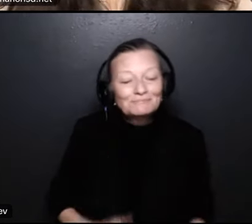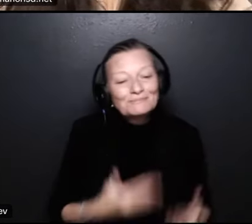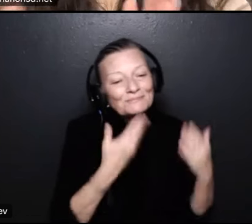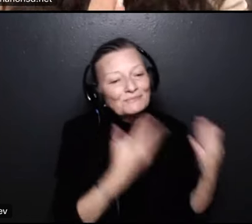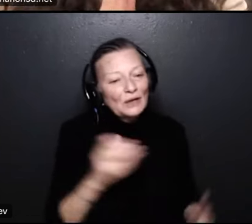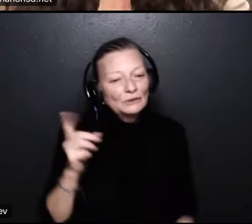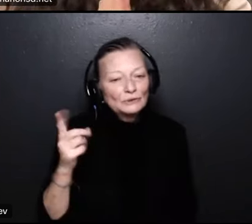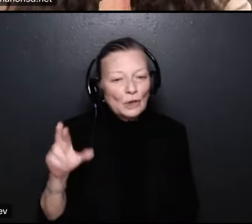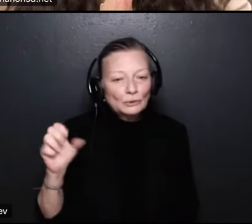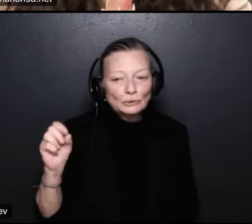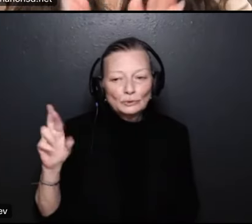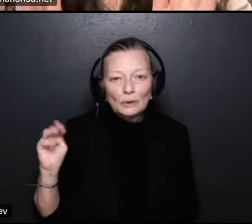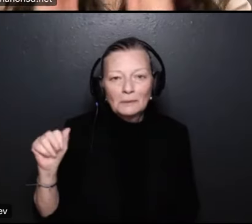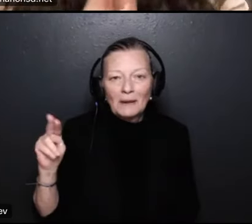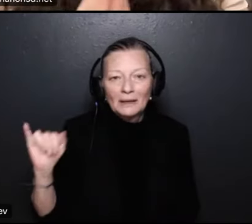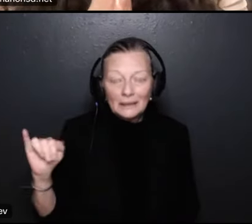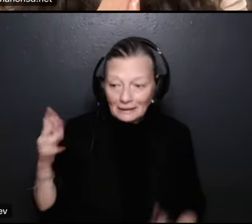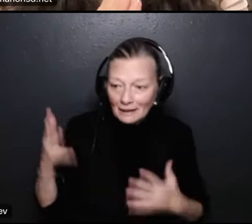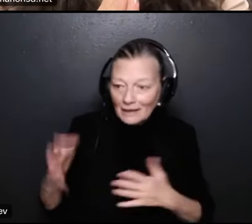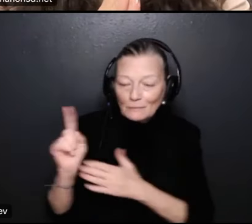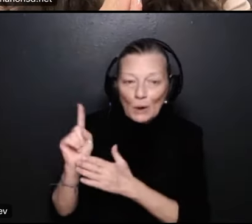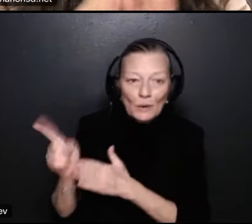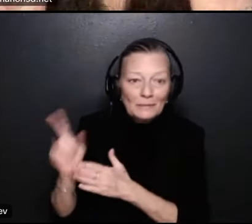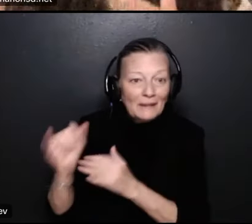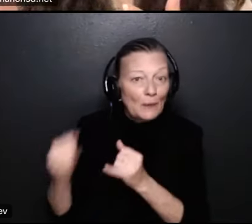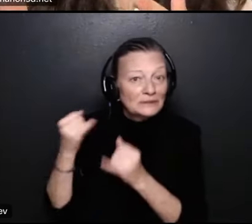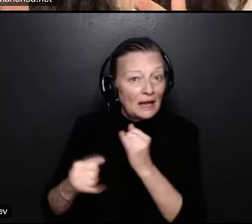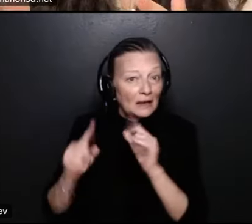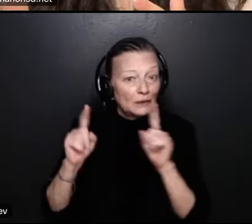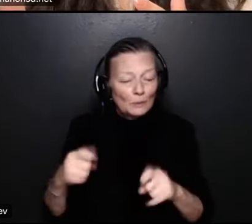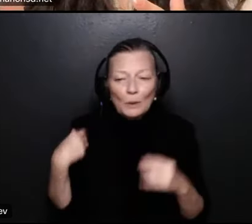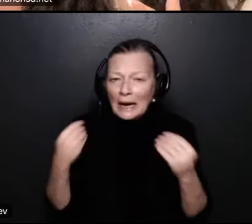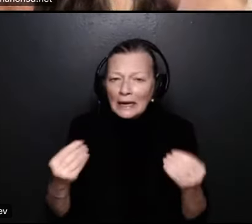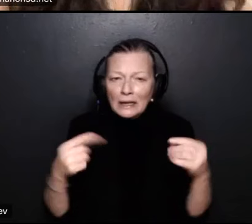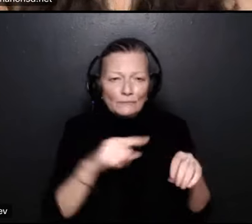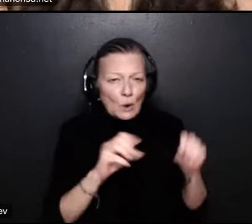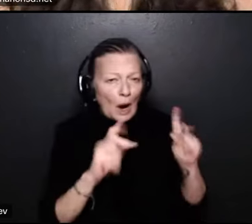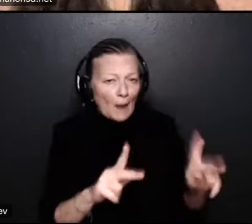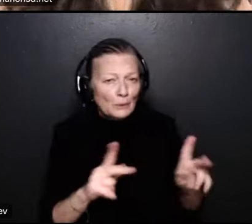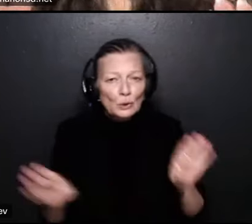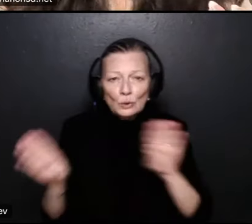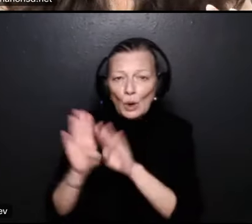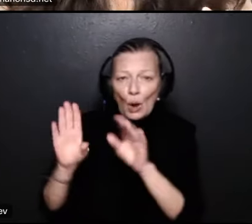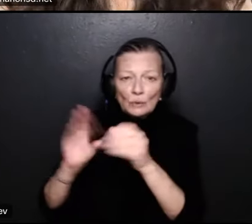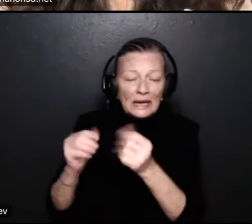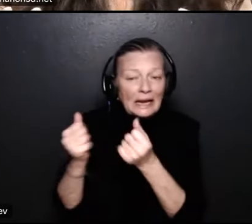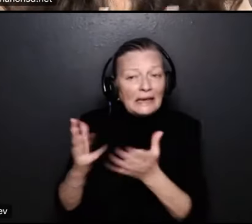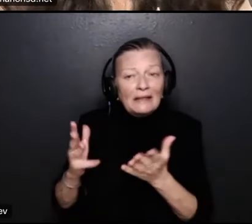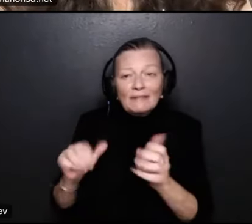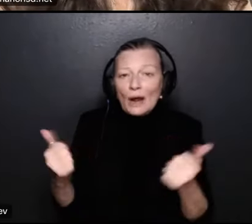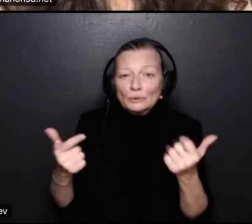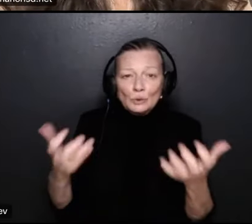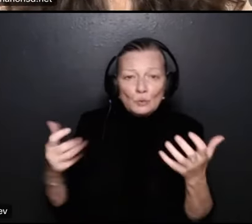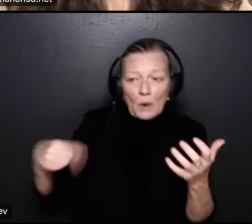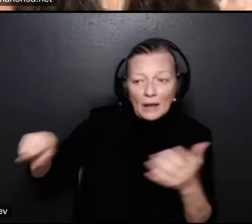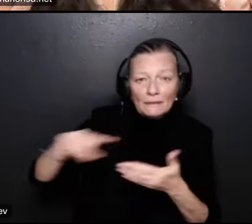so we're about a minute away so um that was our last question for the evening but i want to give you an opportunity dr sermani to close it out is there anything else that you'd like our manor isd